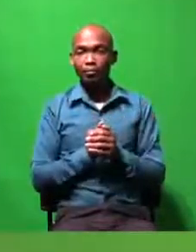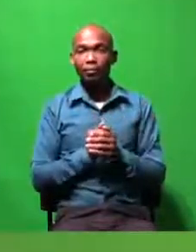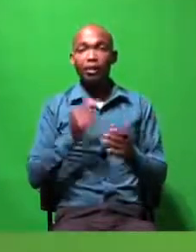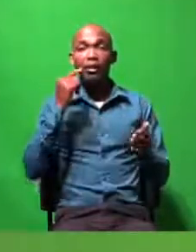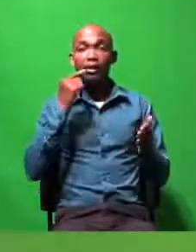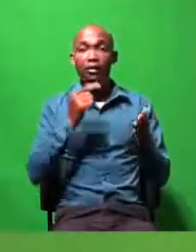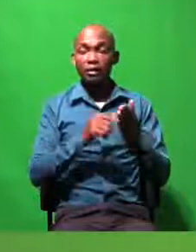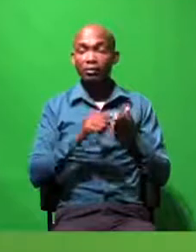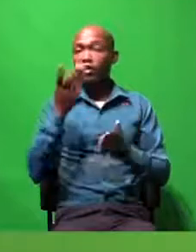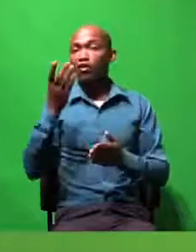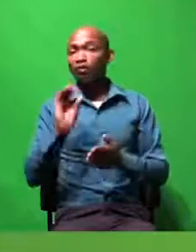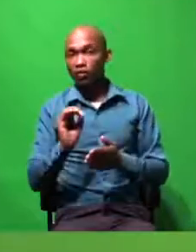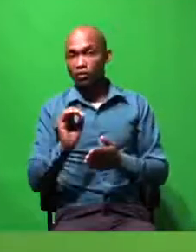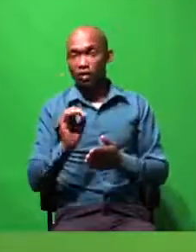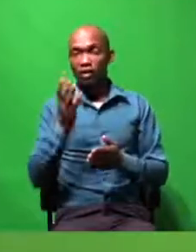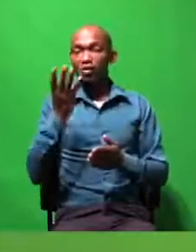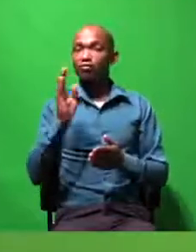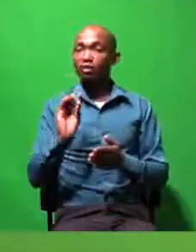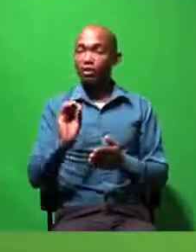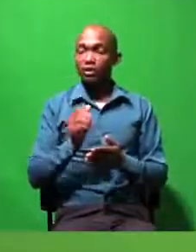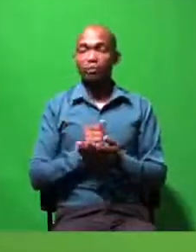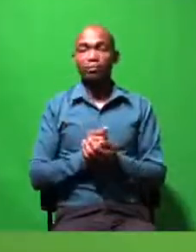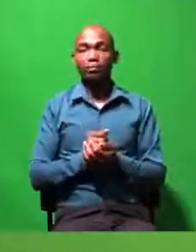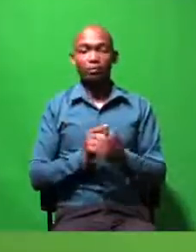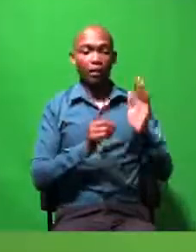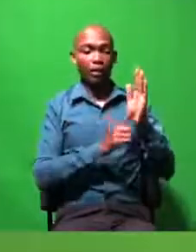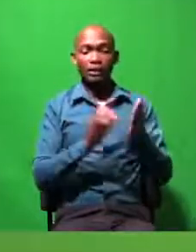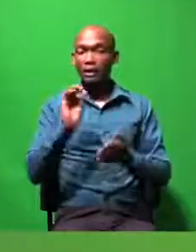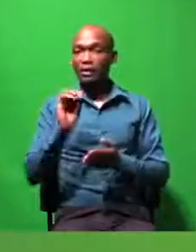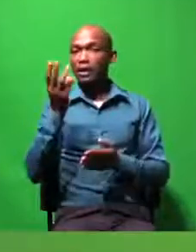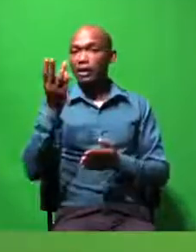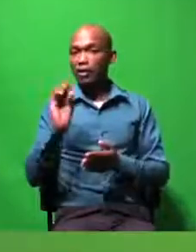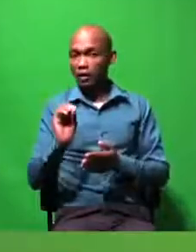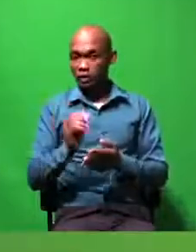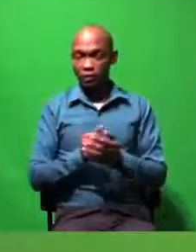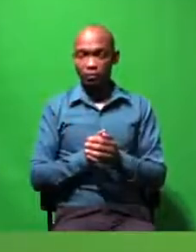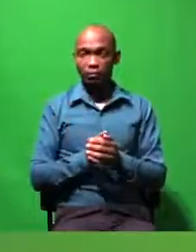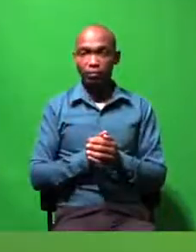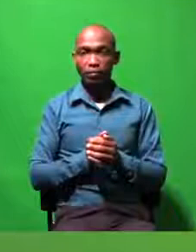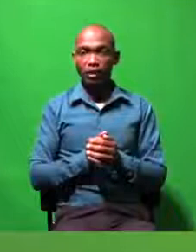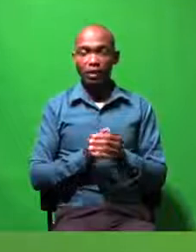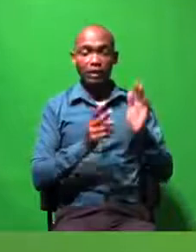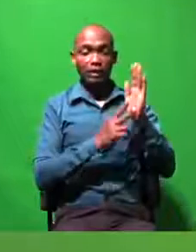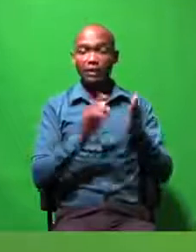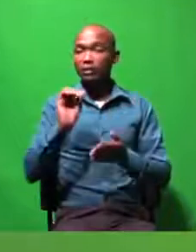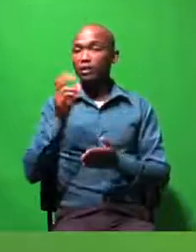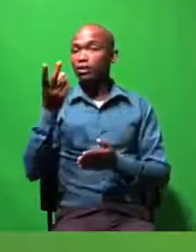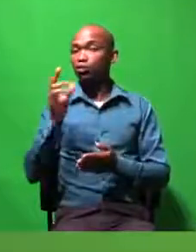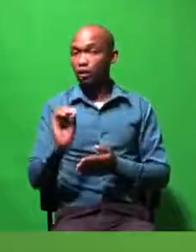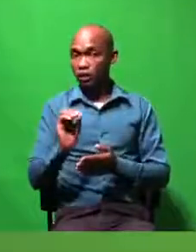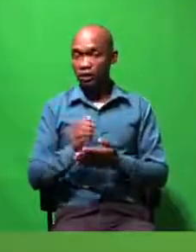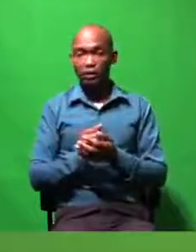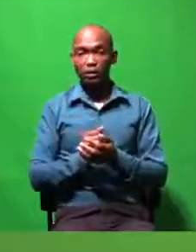And example, 50 and 40, 60 and 30, 70 and